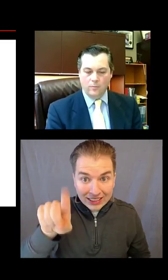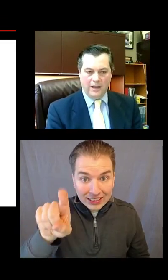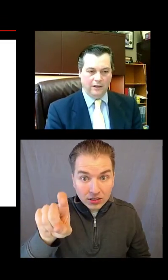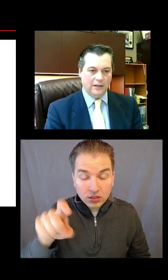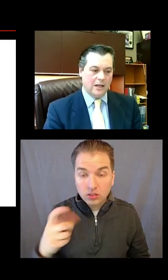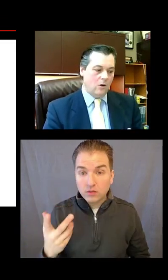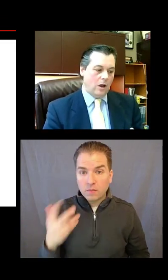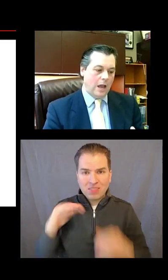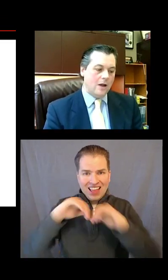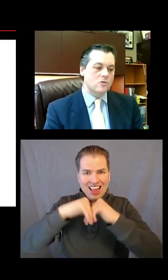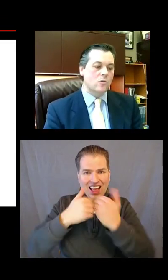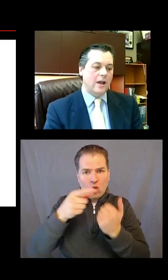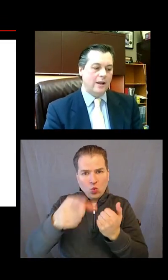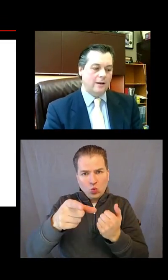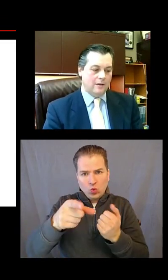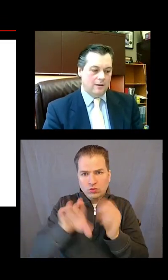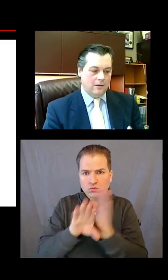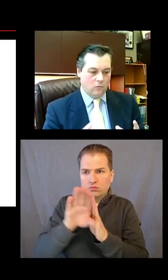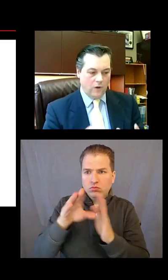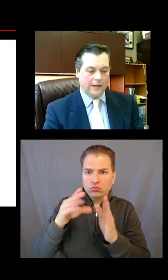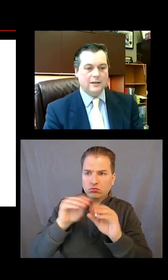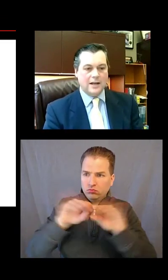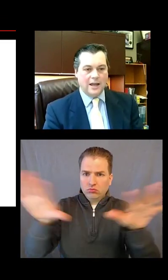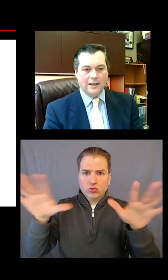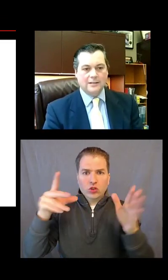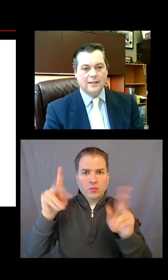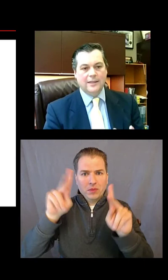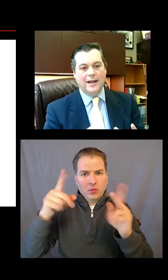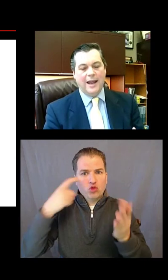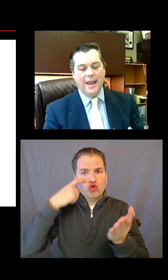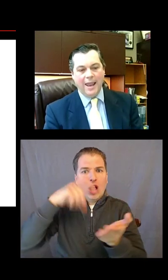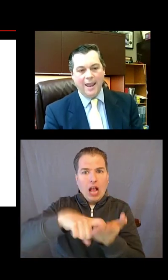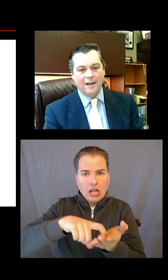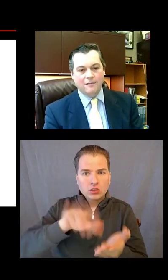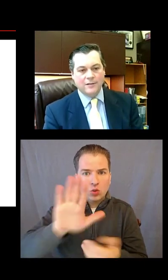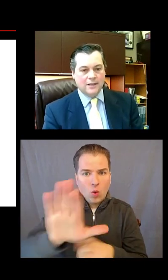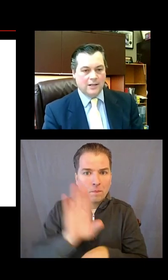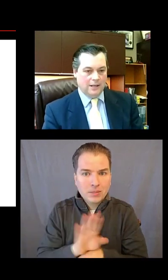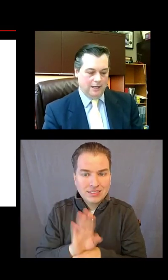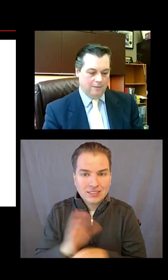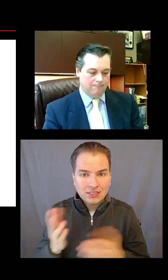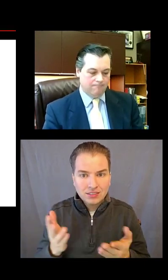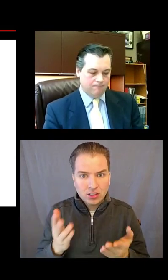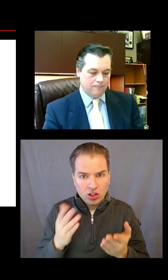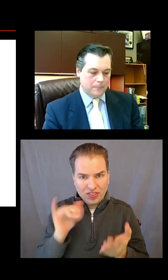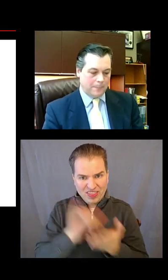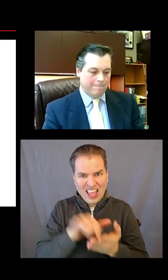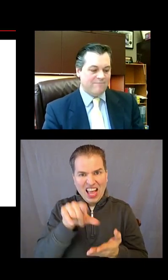I go about it? How do I recognize that I have